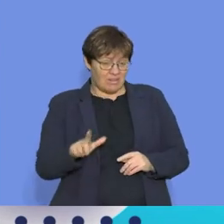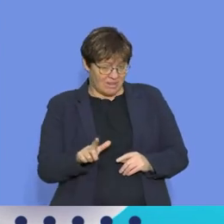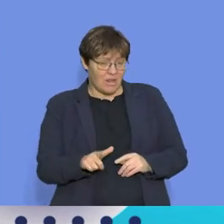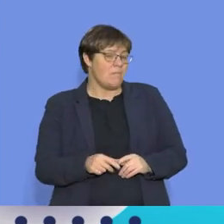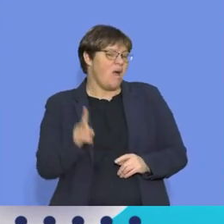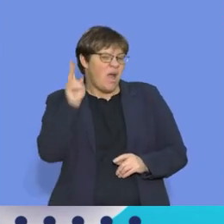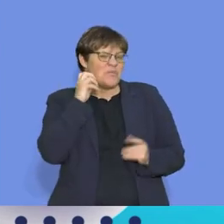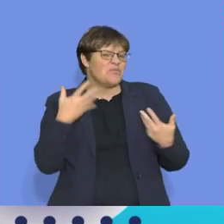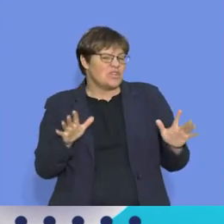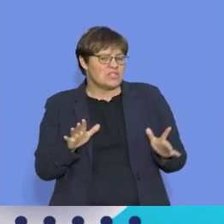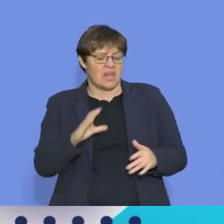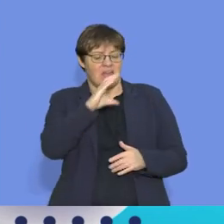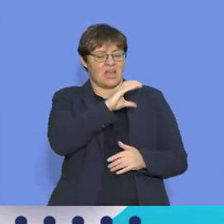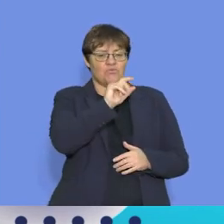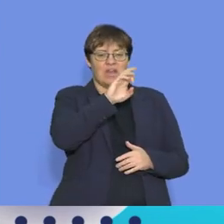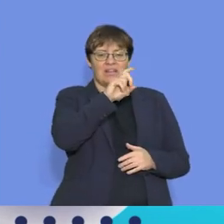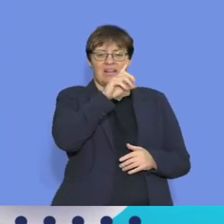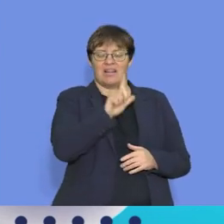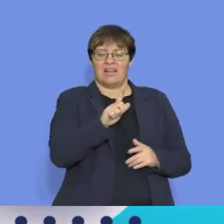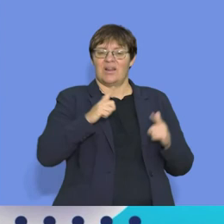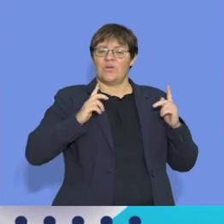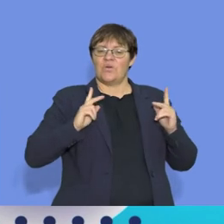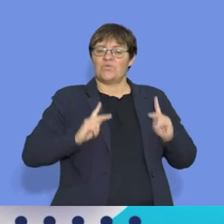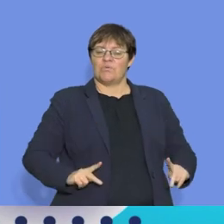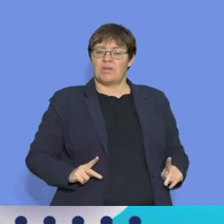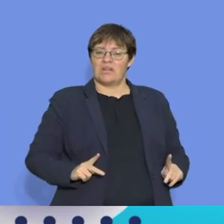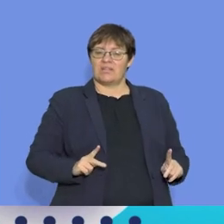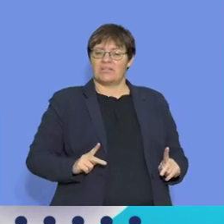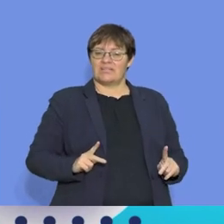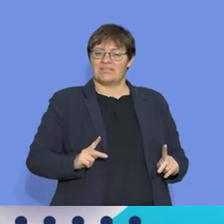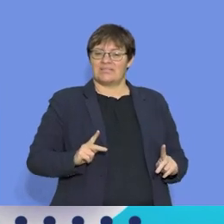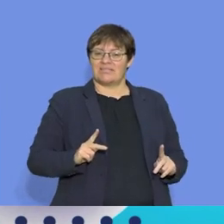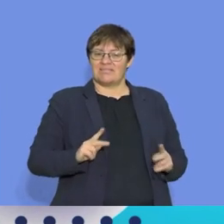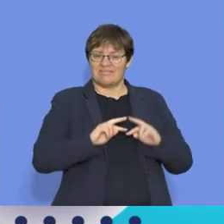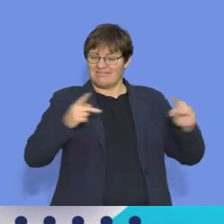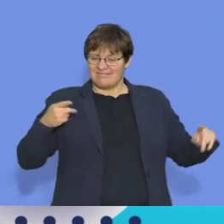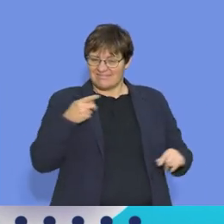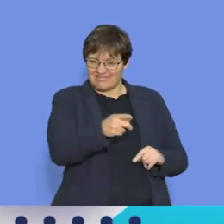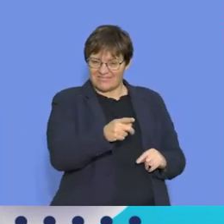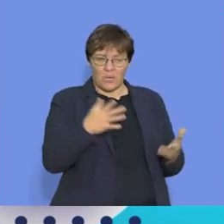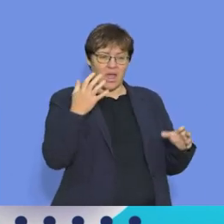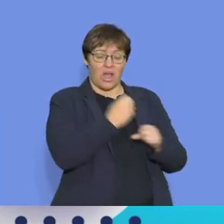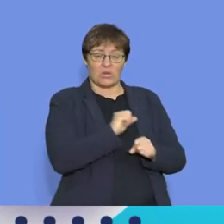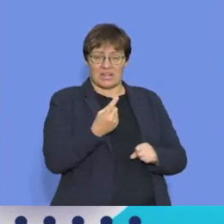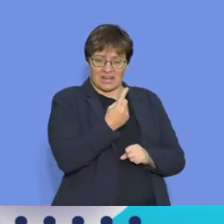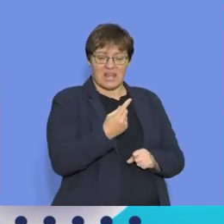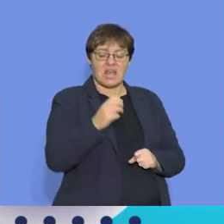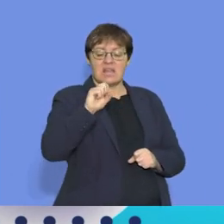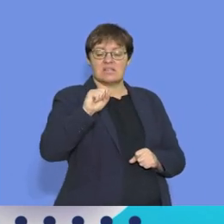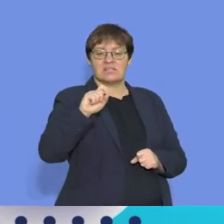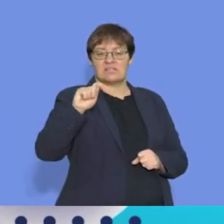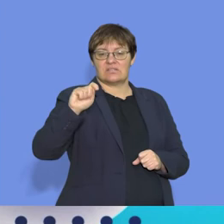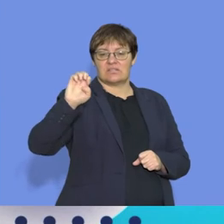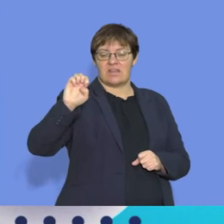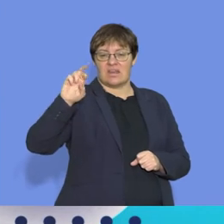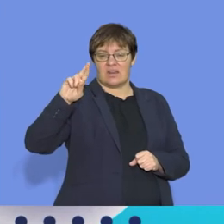fossils, and I'm sure you've heard of the Cradle of Humankind in Gauteng. It includes Sterkfontein